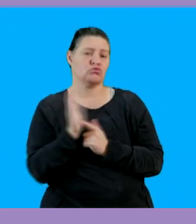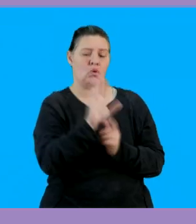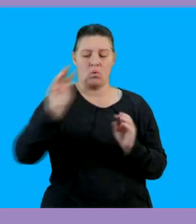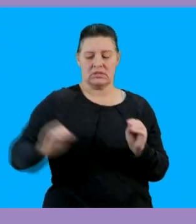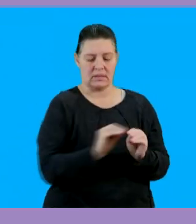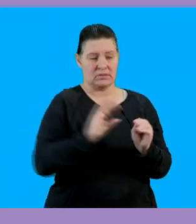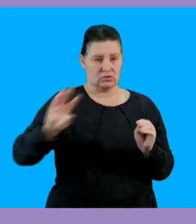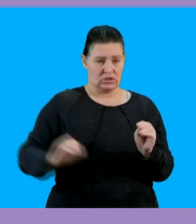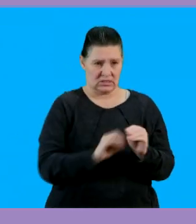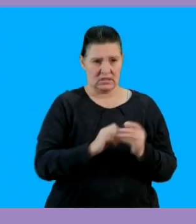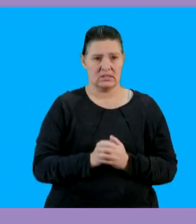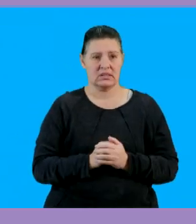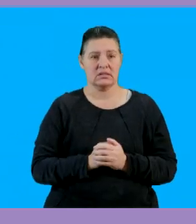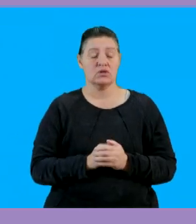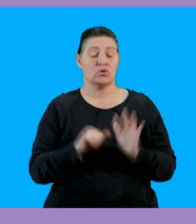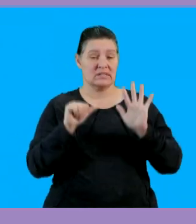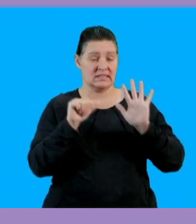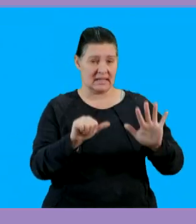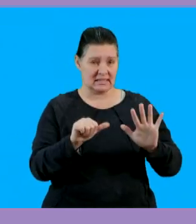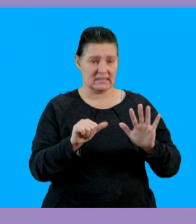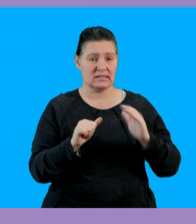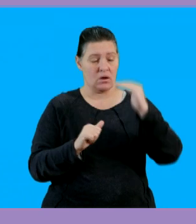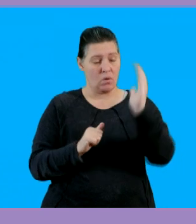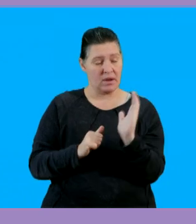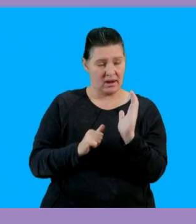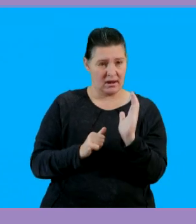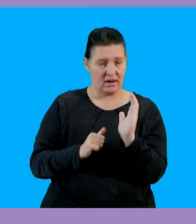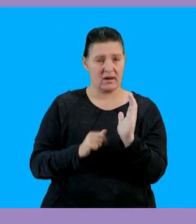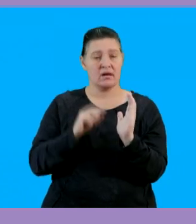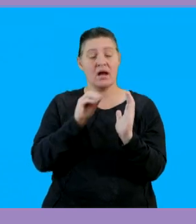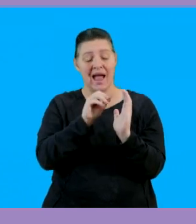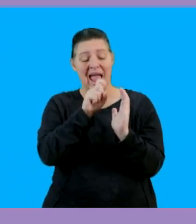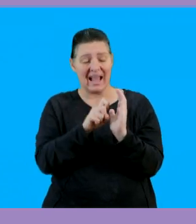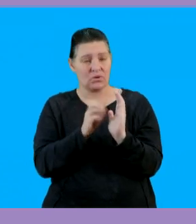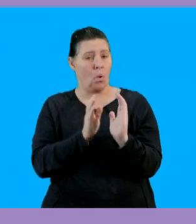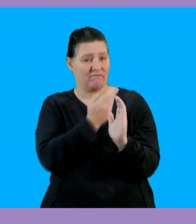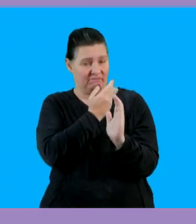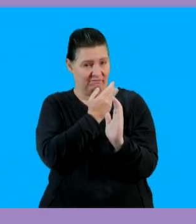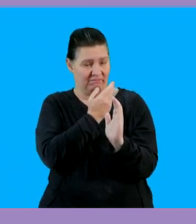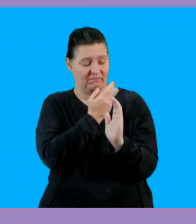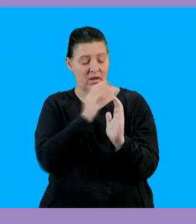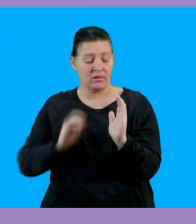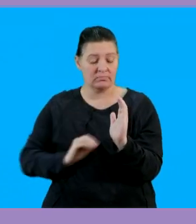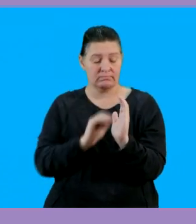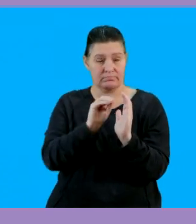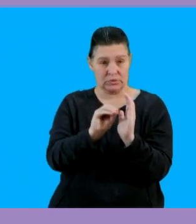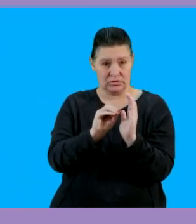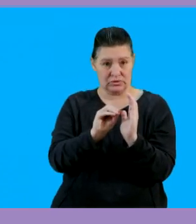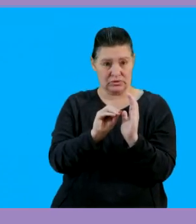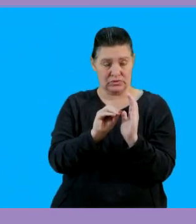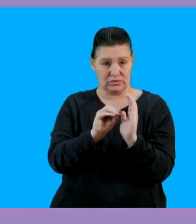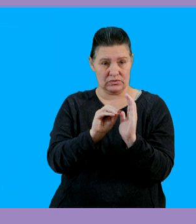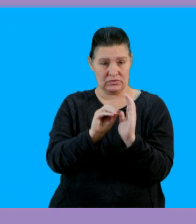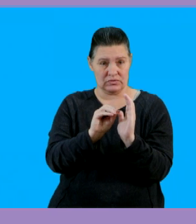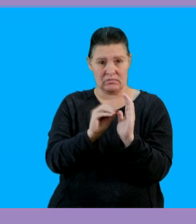show substitution. So that is going to be 6, open bracket, and in the place of x, I am going to